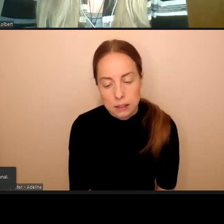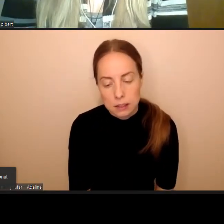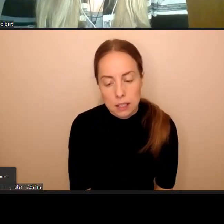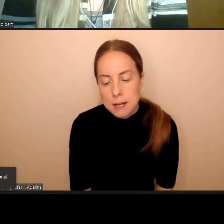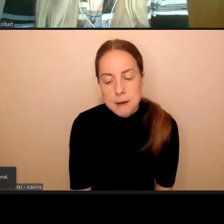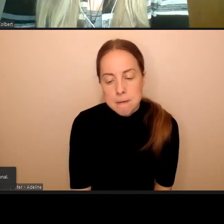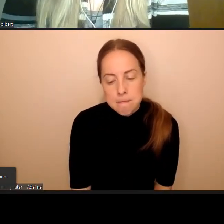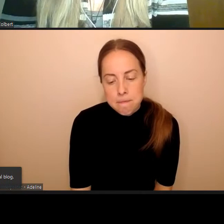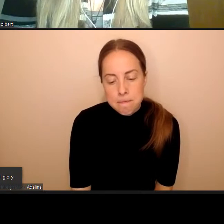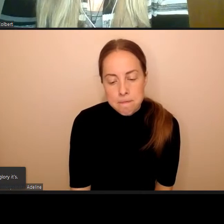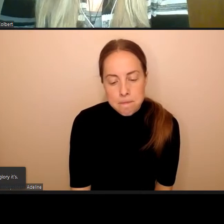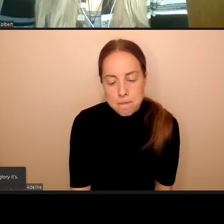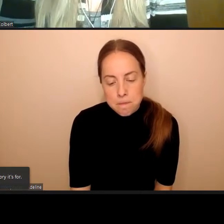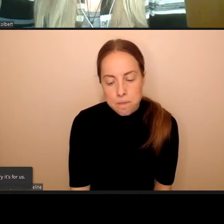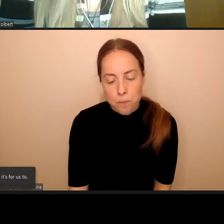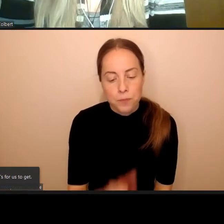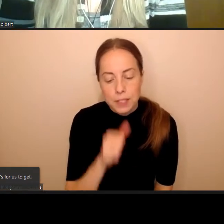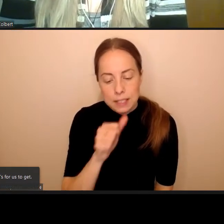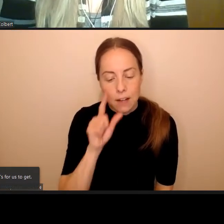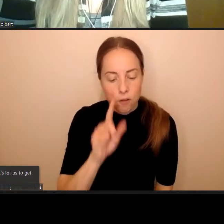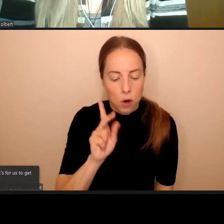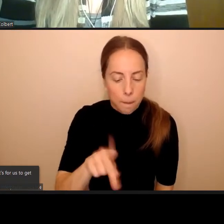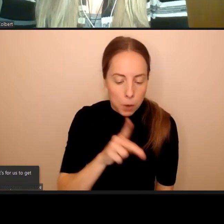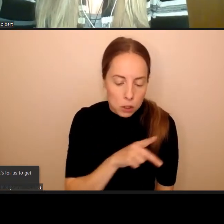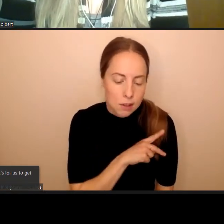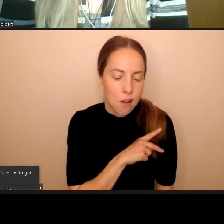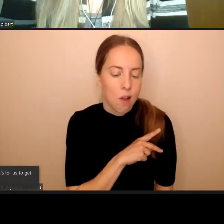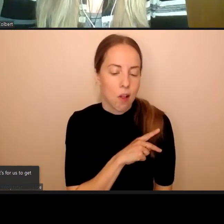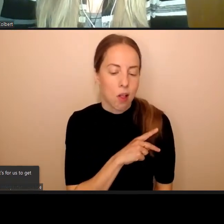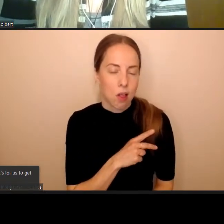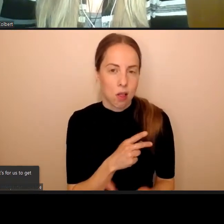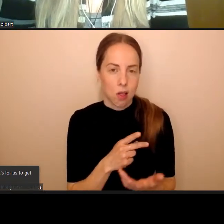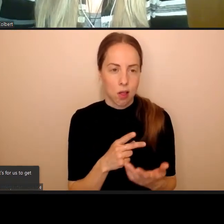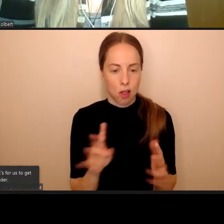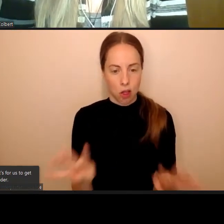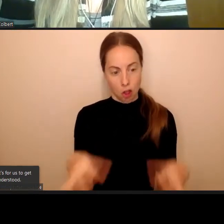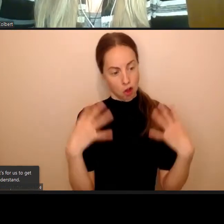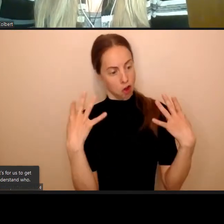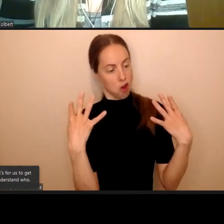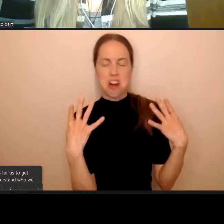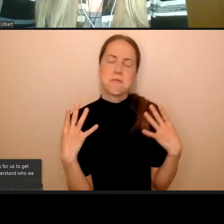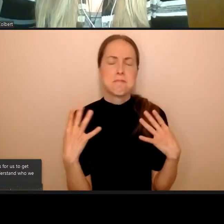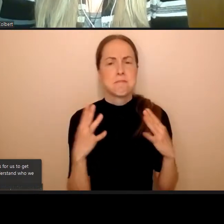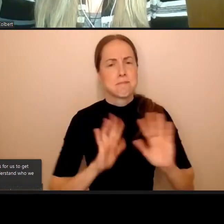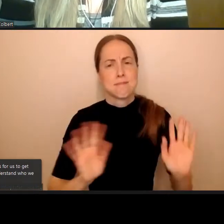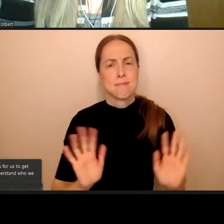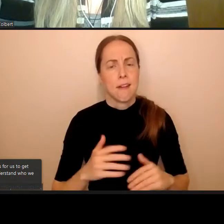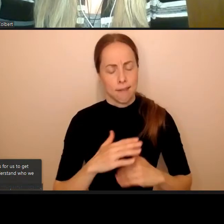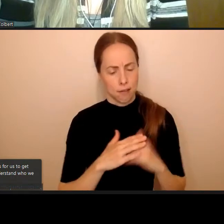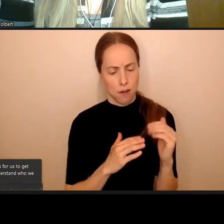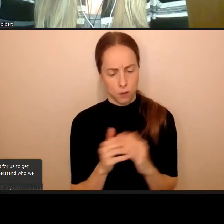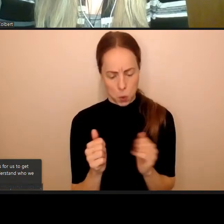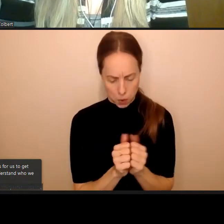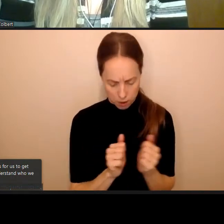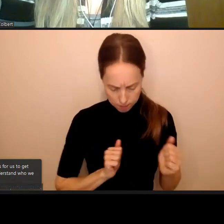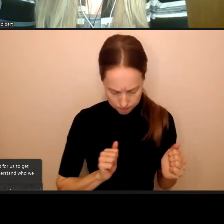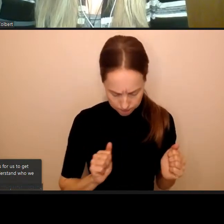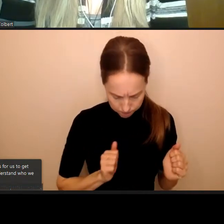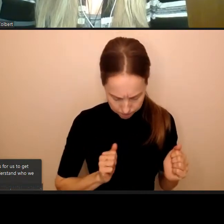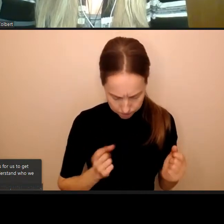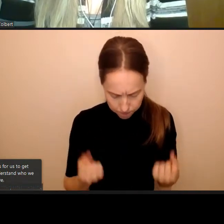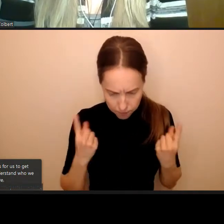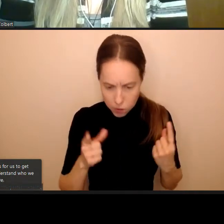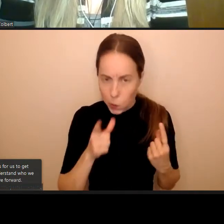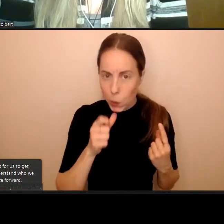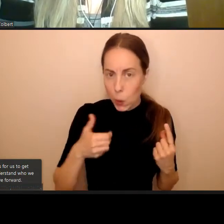personal glory. It's for us to get comfortable with ourselves, understand who we are, and then to be able to